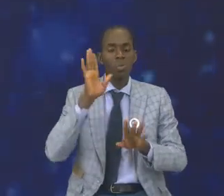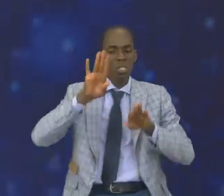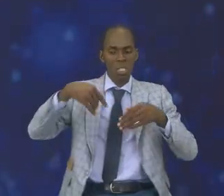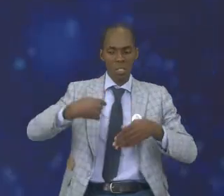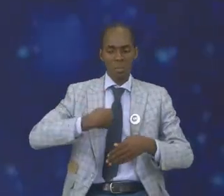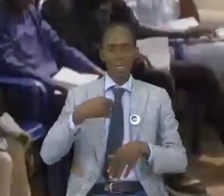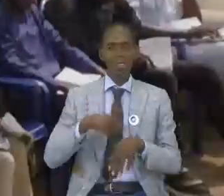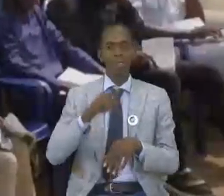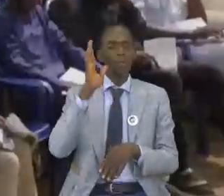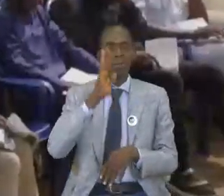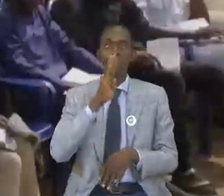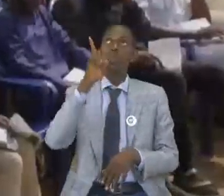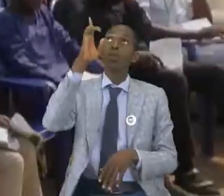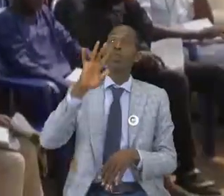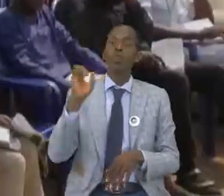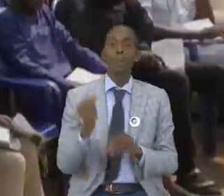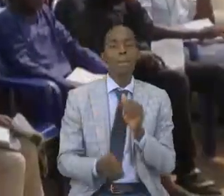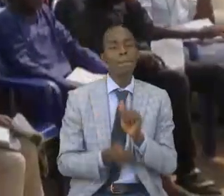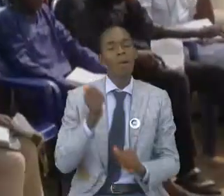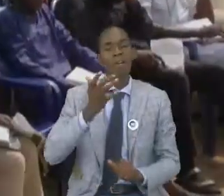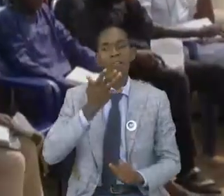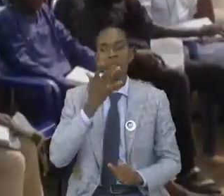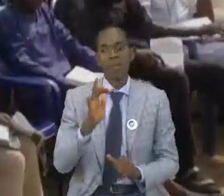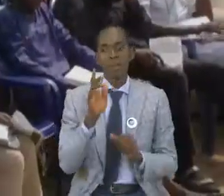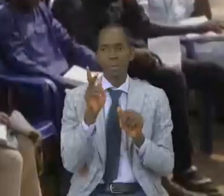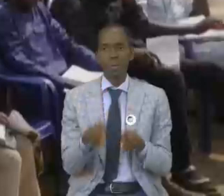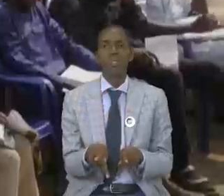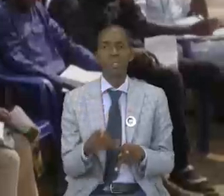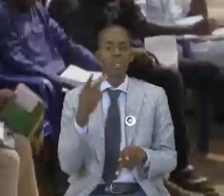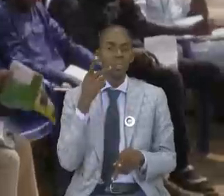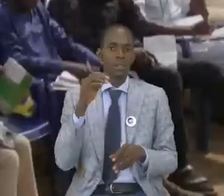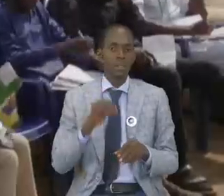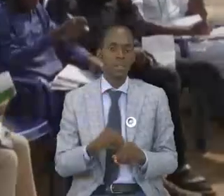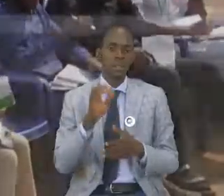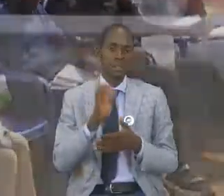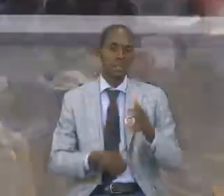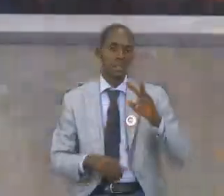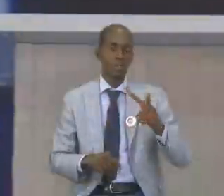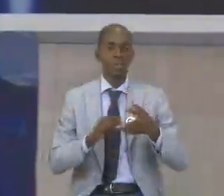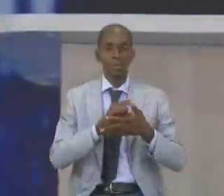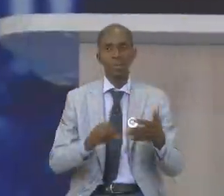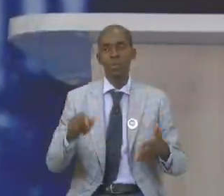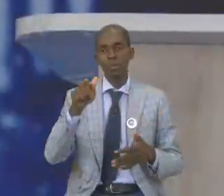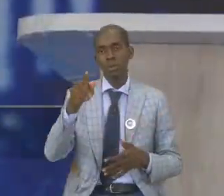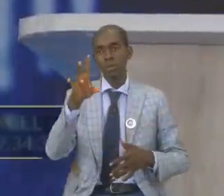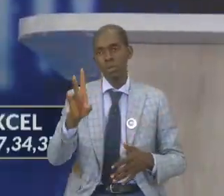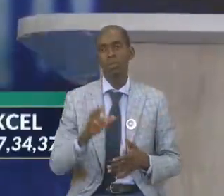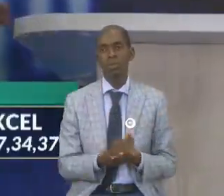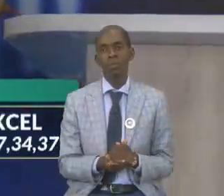God's favorite. I'm looking at chapter 2 there. Chapter 2, I'm reading from verse 27